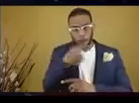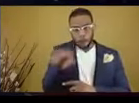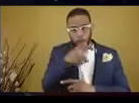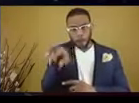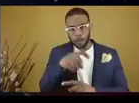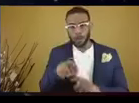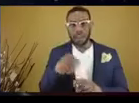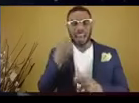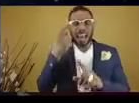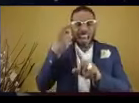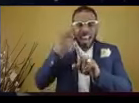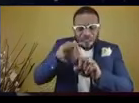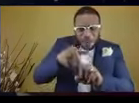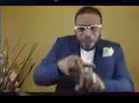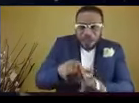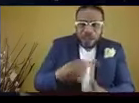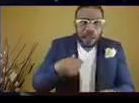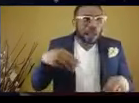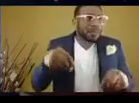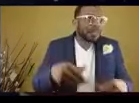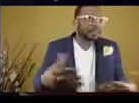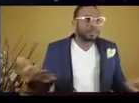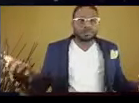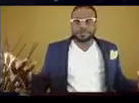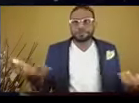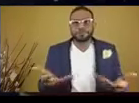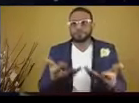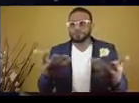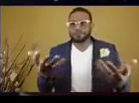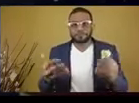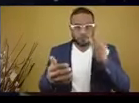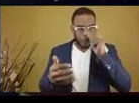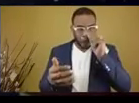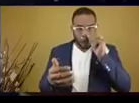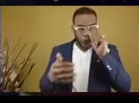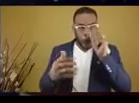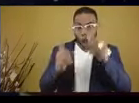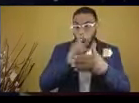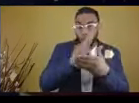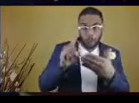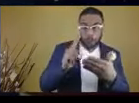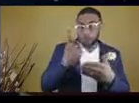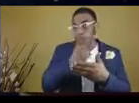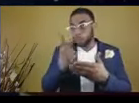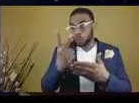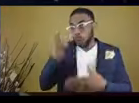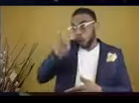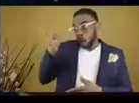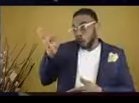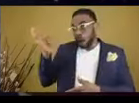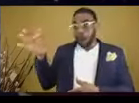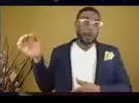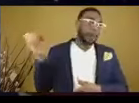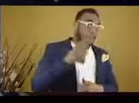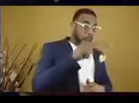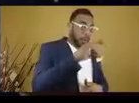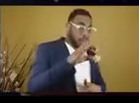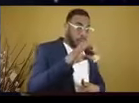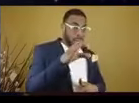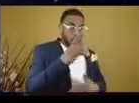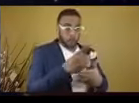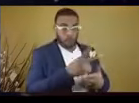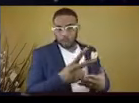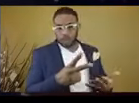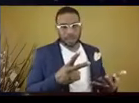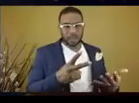every month. So I'll spend a week or two in Baltimore, then I'll come back to North Carolina. So I'm pretty